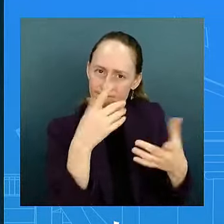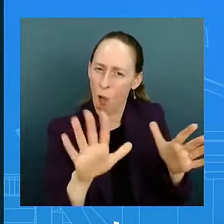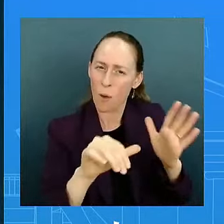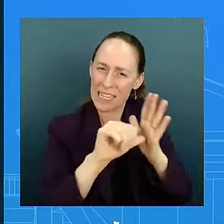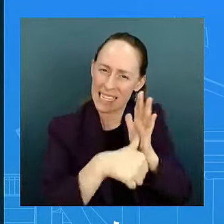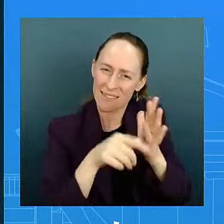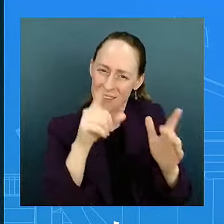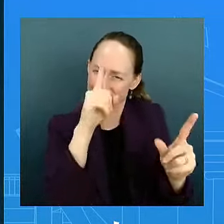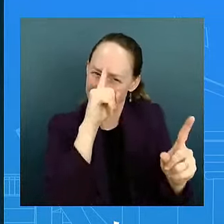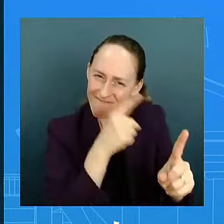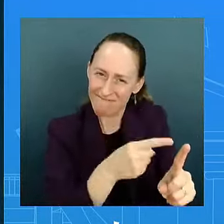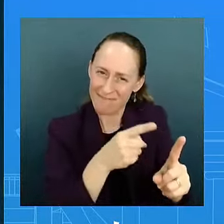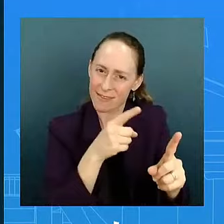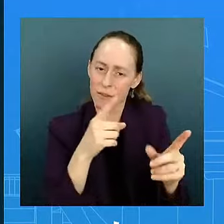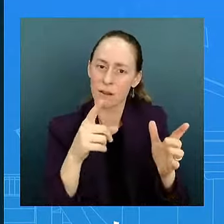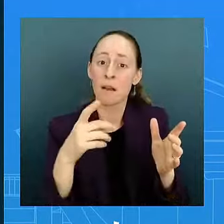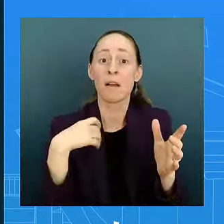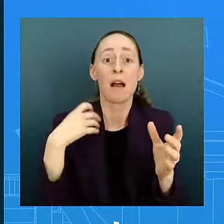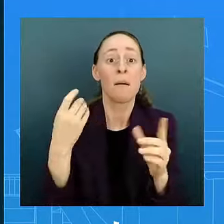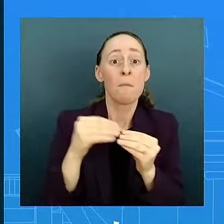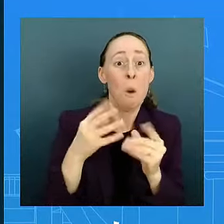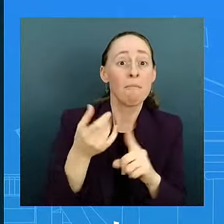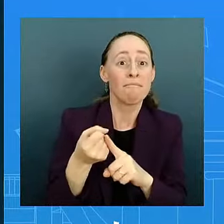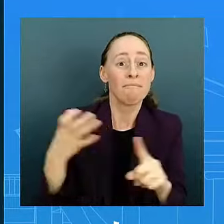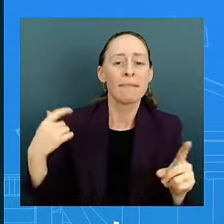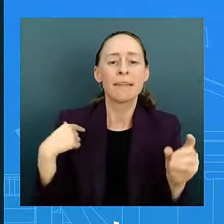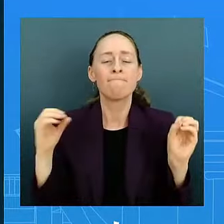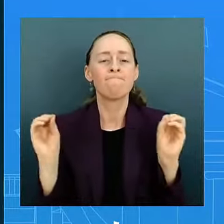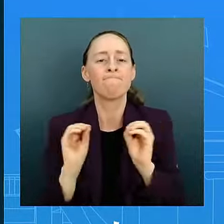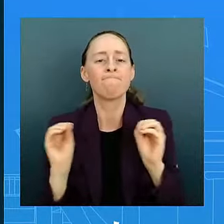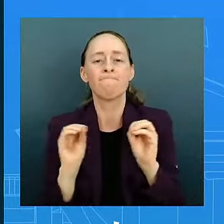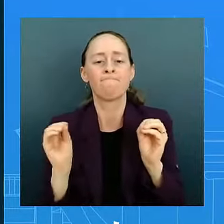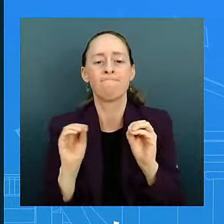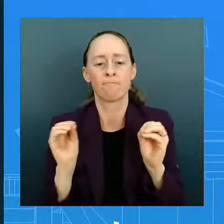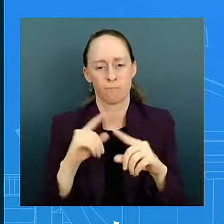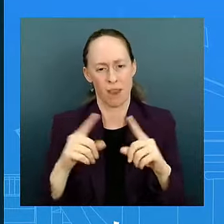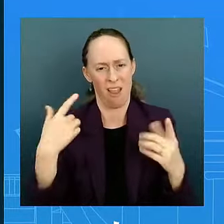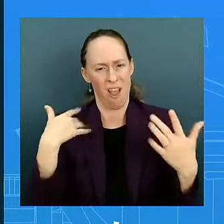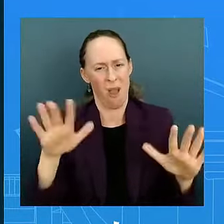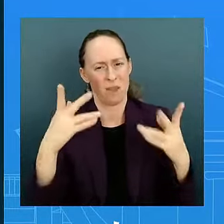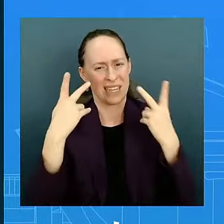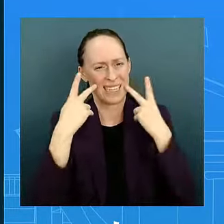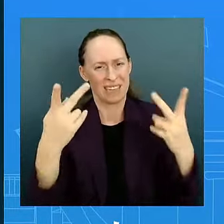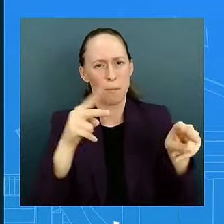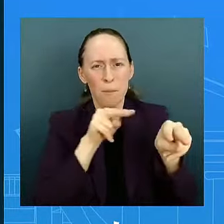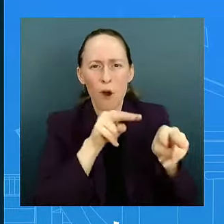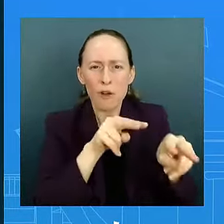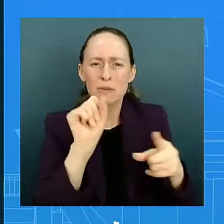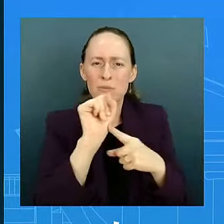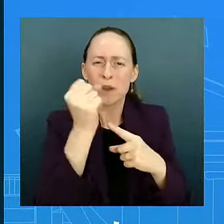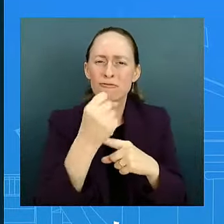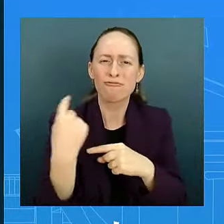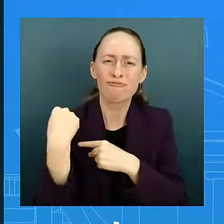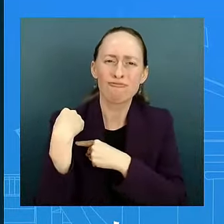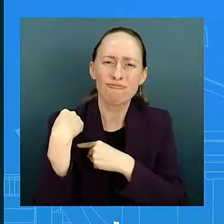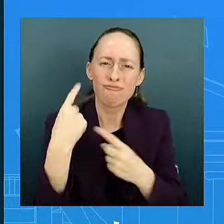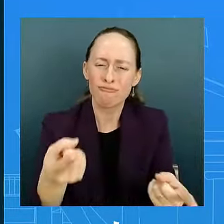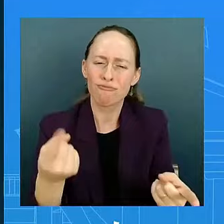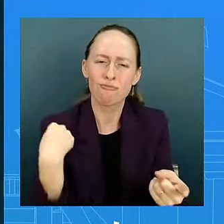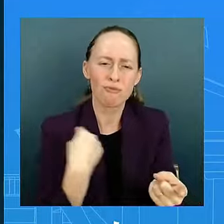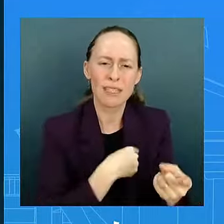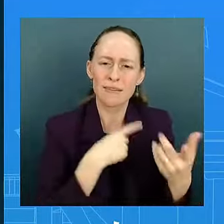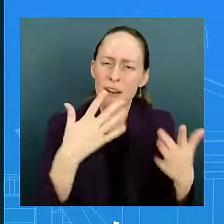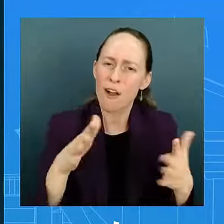monitoring the situation closely. We want to make sure that we get to continue to have those de-escalation conversations. You had Secretary